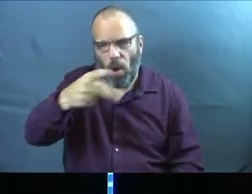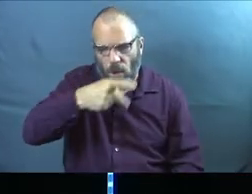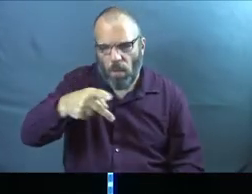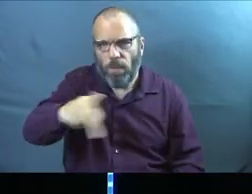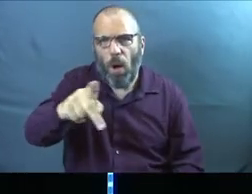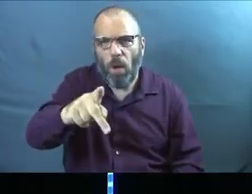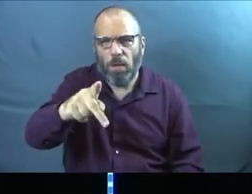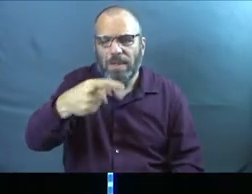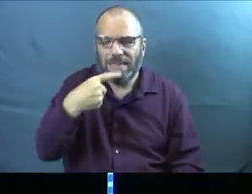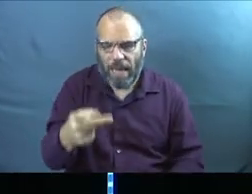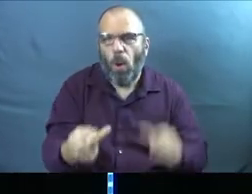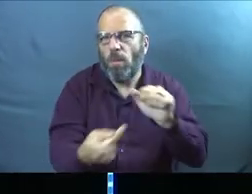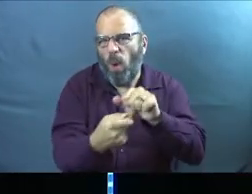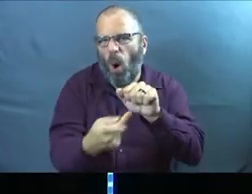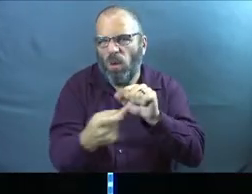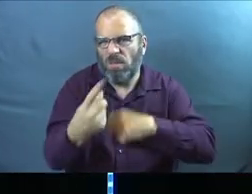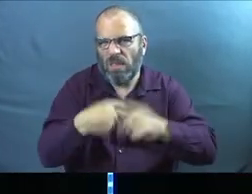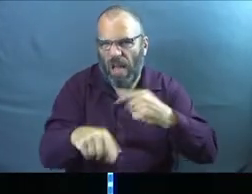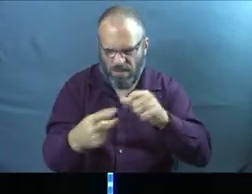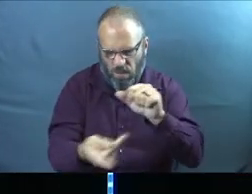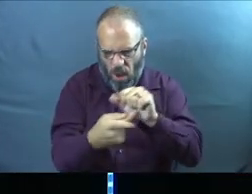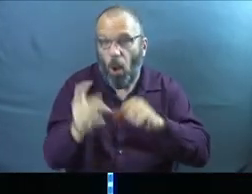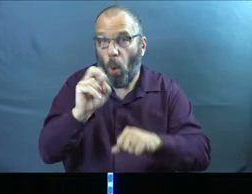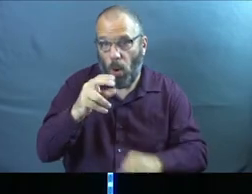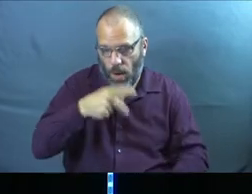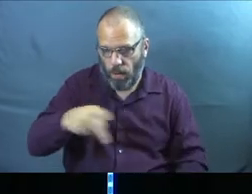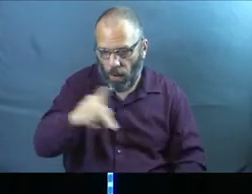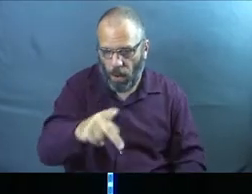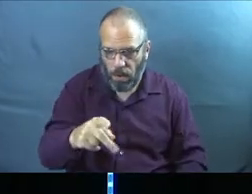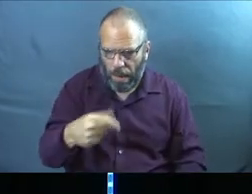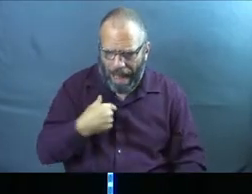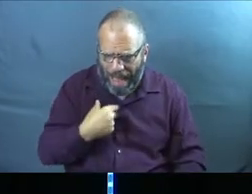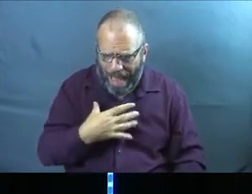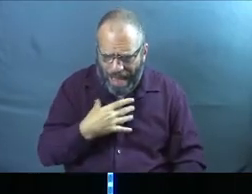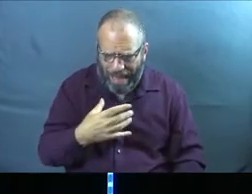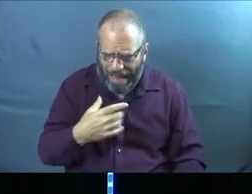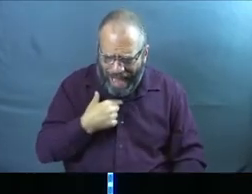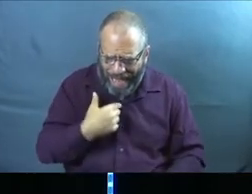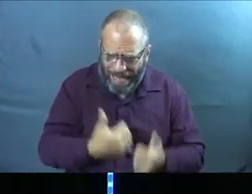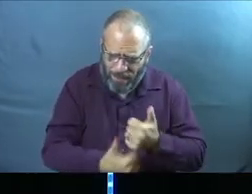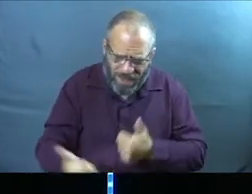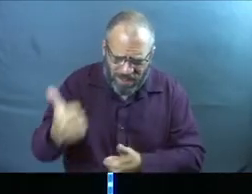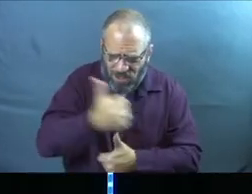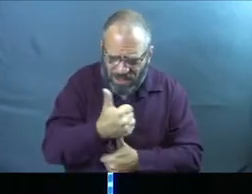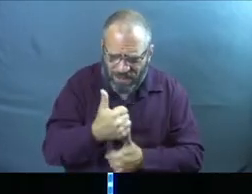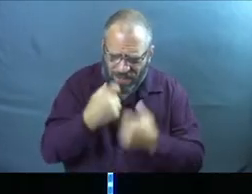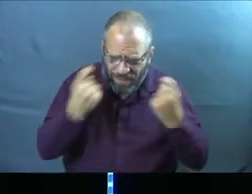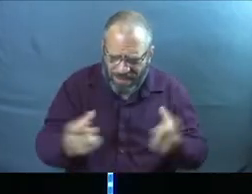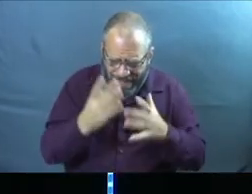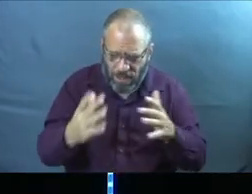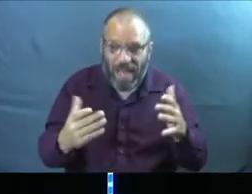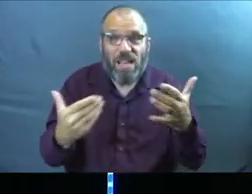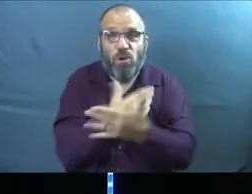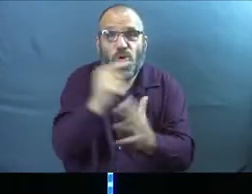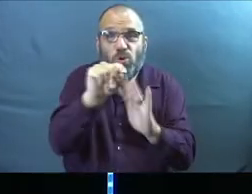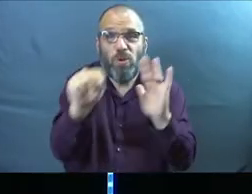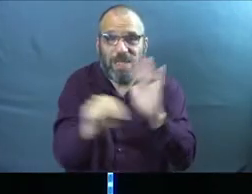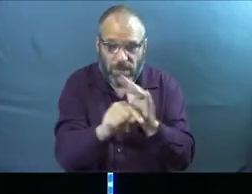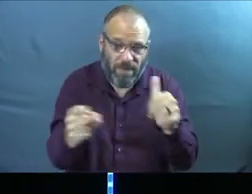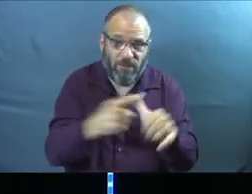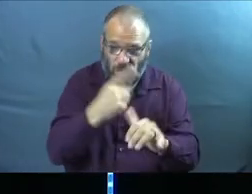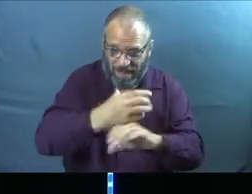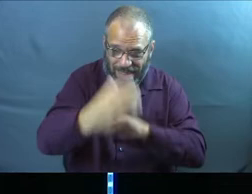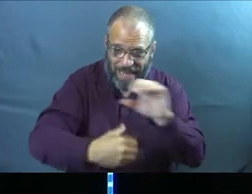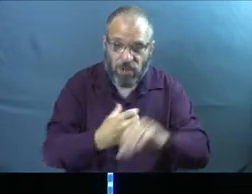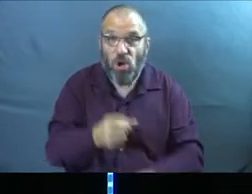of his great patience with even the worst sinners. I love that so much. Paul comes in the New Testament in the very first century and